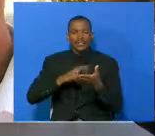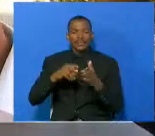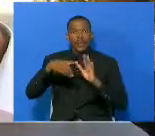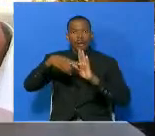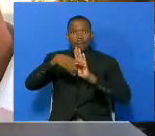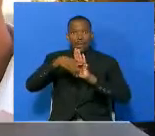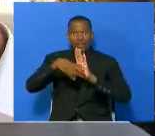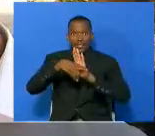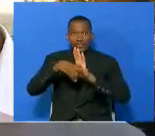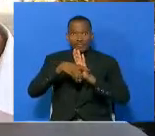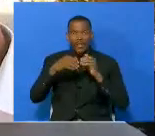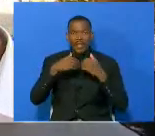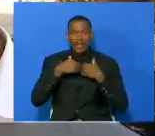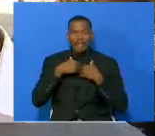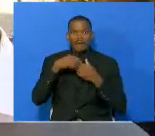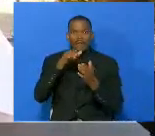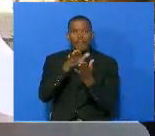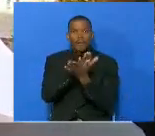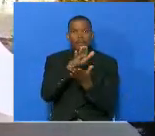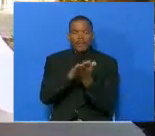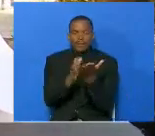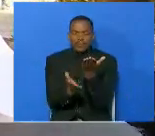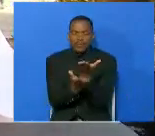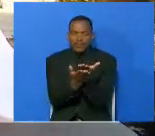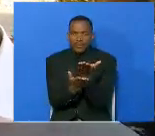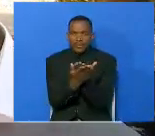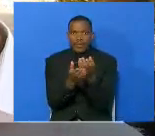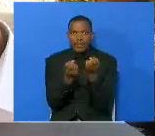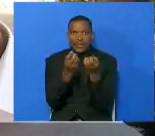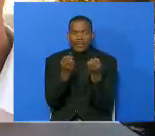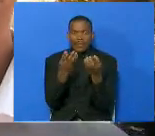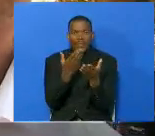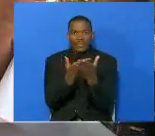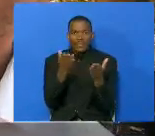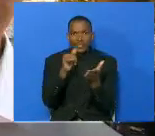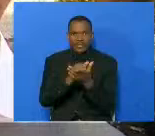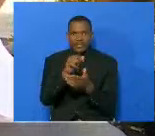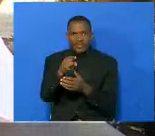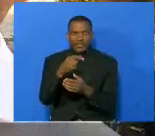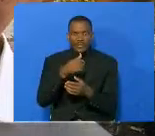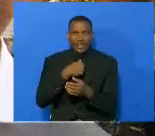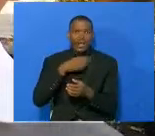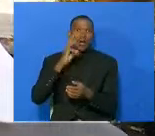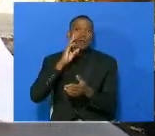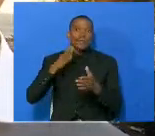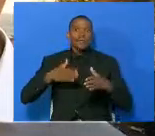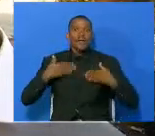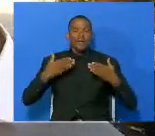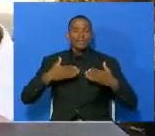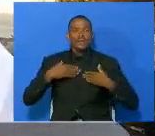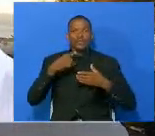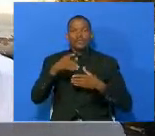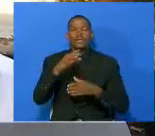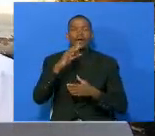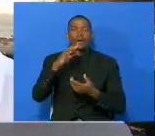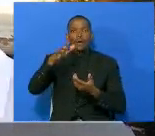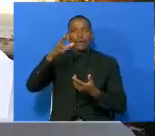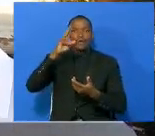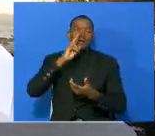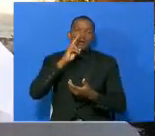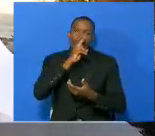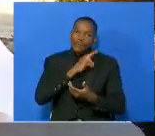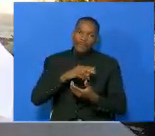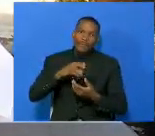ena le fine print ko morago go kwaleng dilo tse dintsintsintsintsi ba nna ke tabe ke itumelela gore ke securele malome ke securele